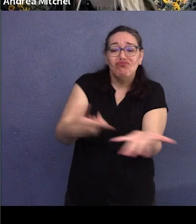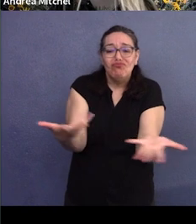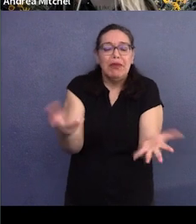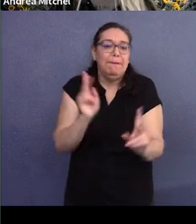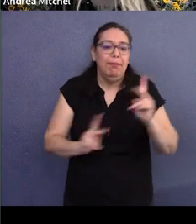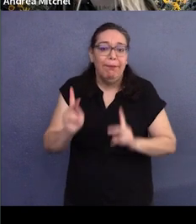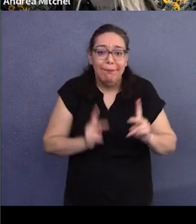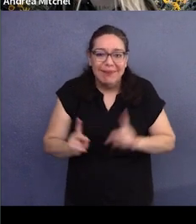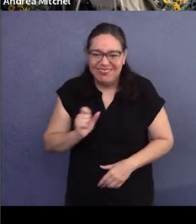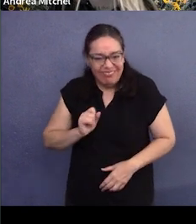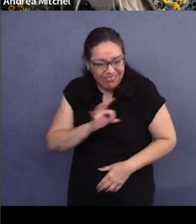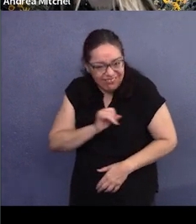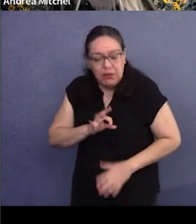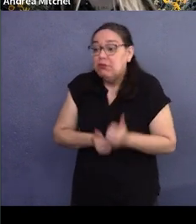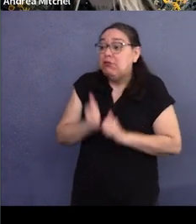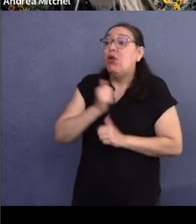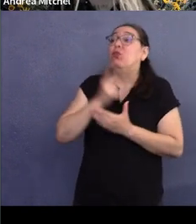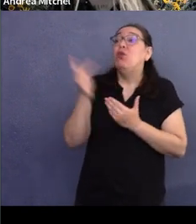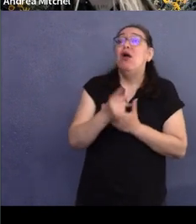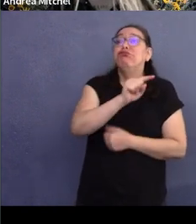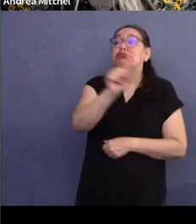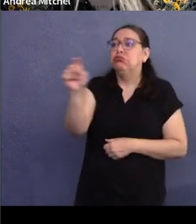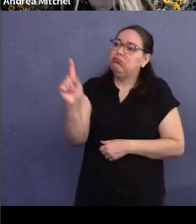programs need people.